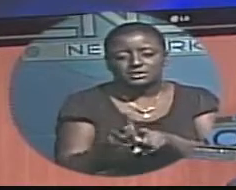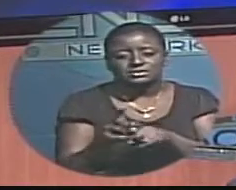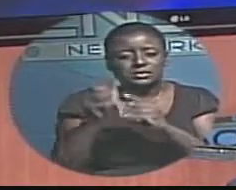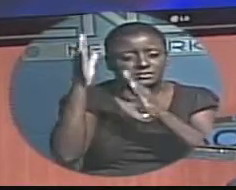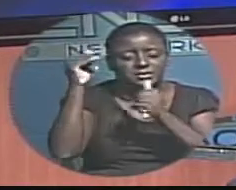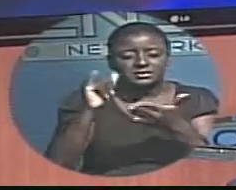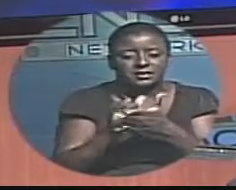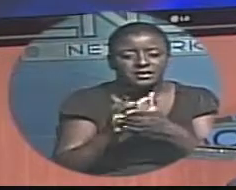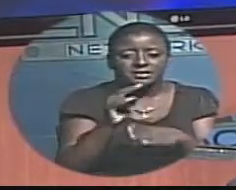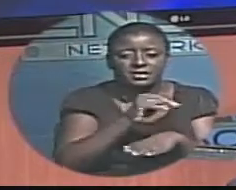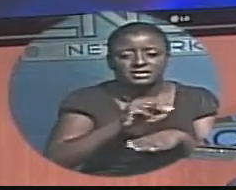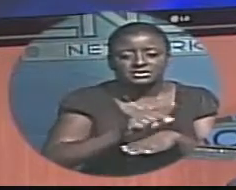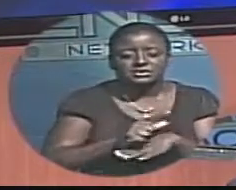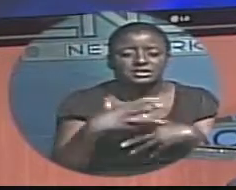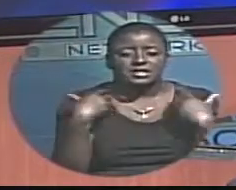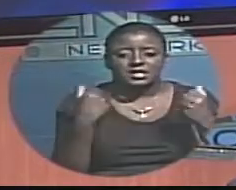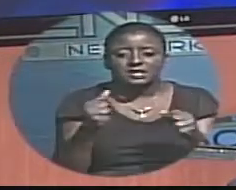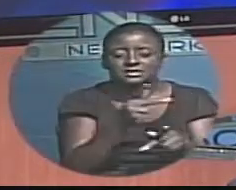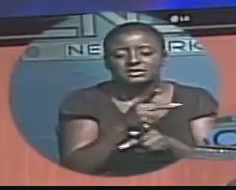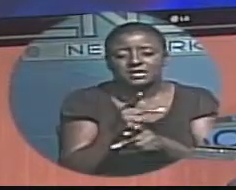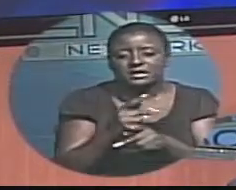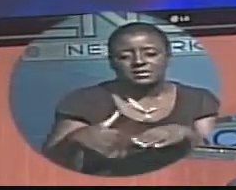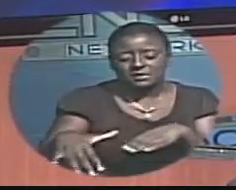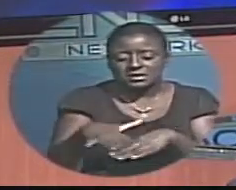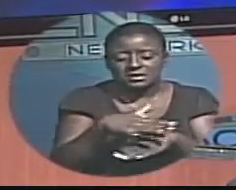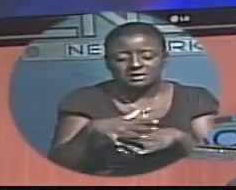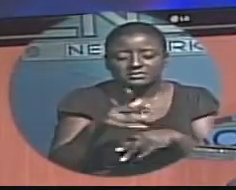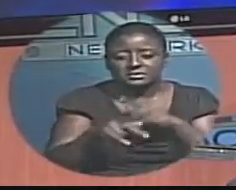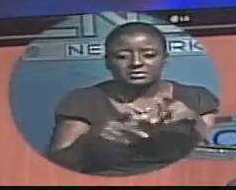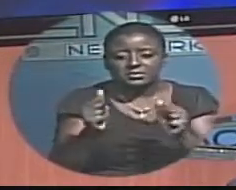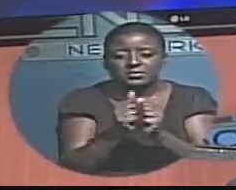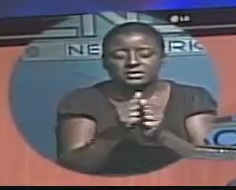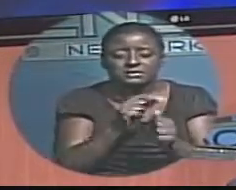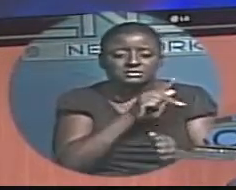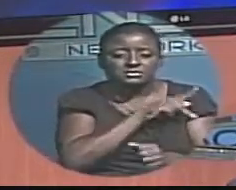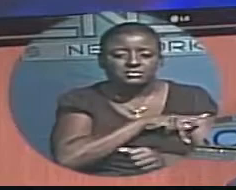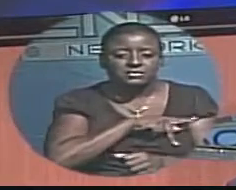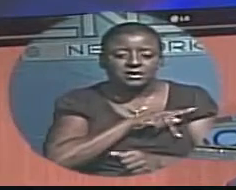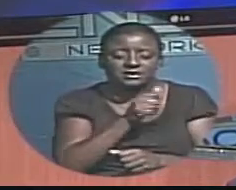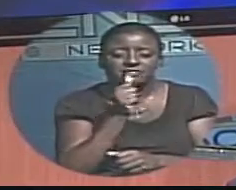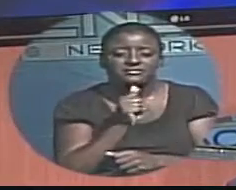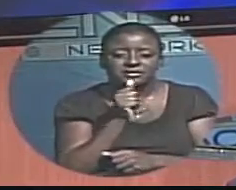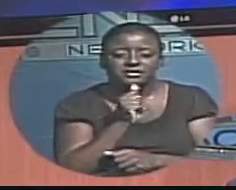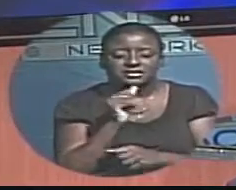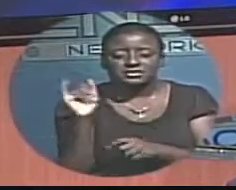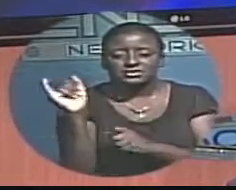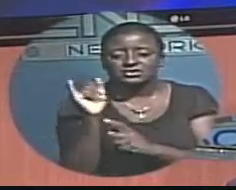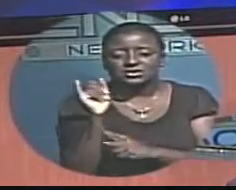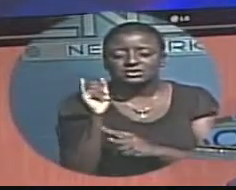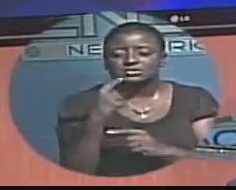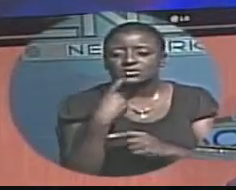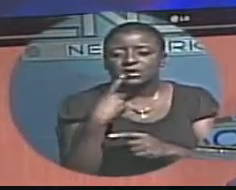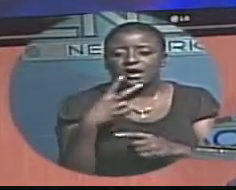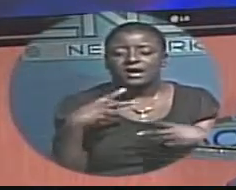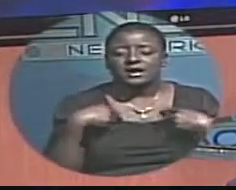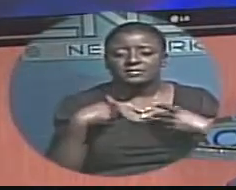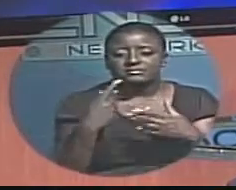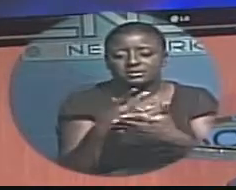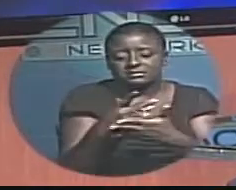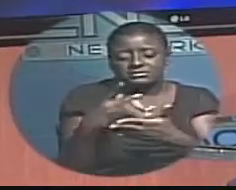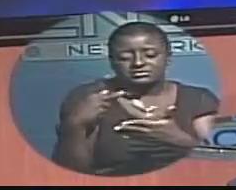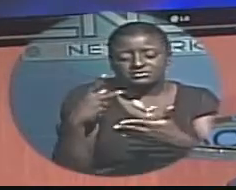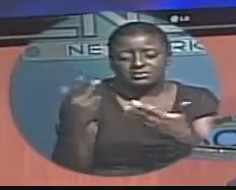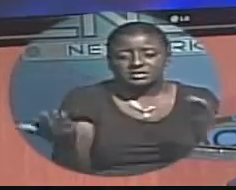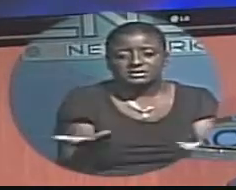national health care coverage will cover persons with private insurance plans suffering from pre-existing illnesses, newborn babies,